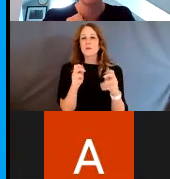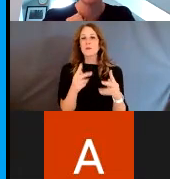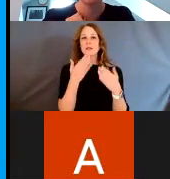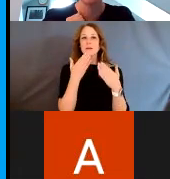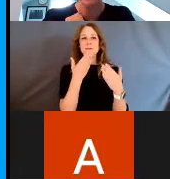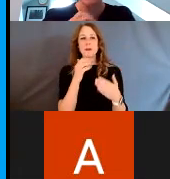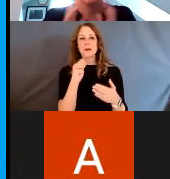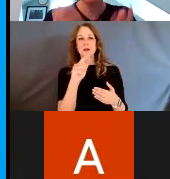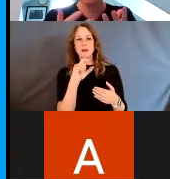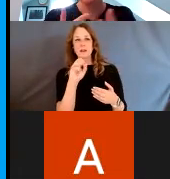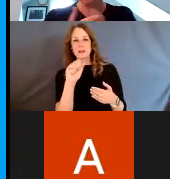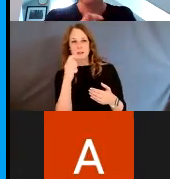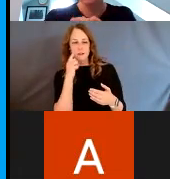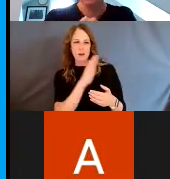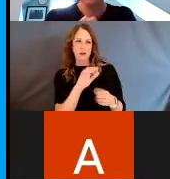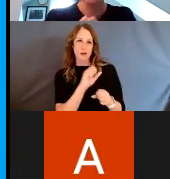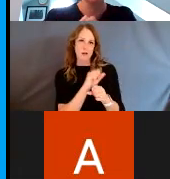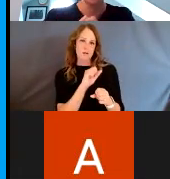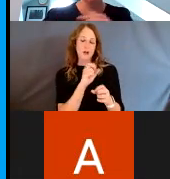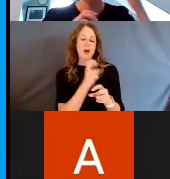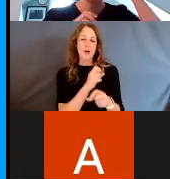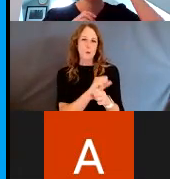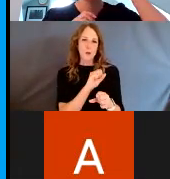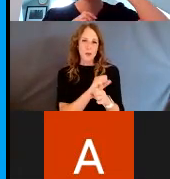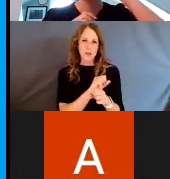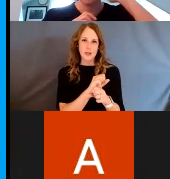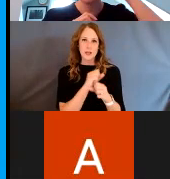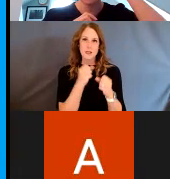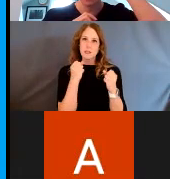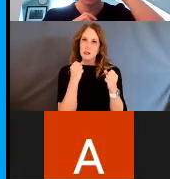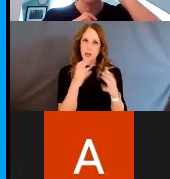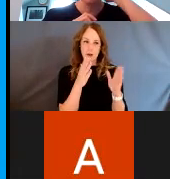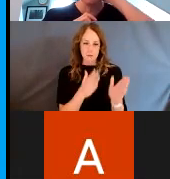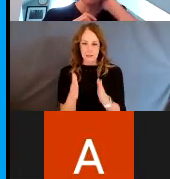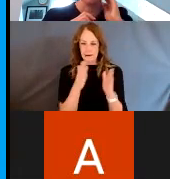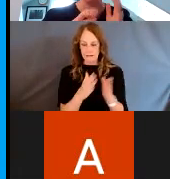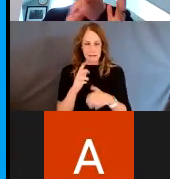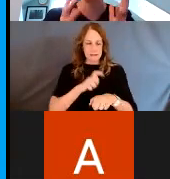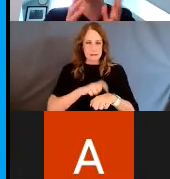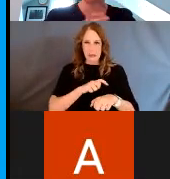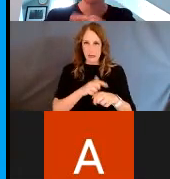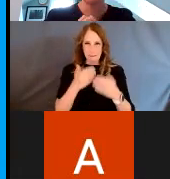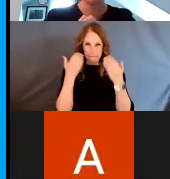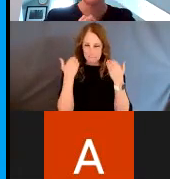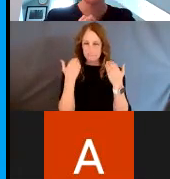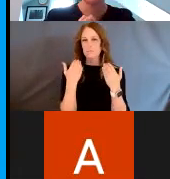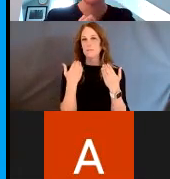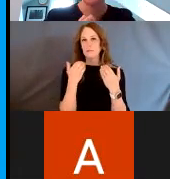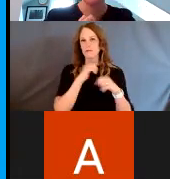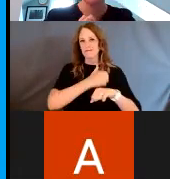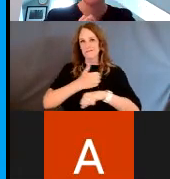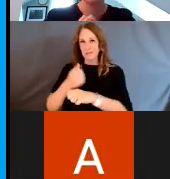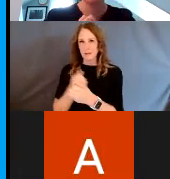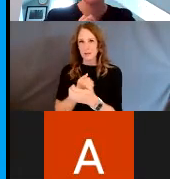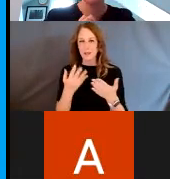Alyssa for her hard work in putting this program together. It's a lot of logistics, it's a lot of time. And I know that she takes really